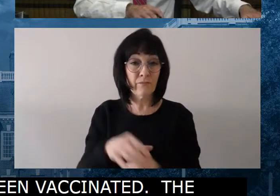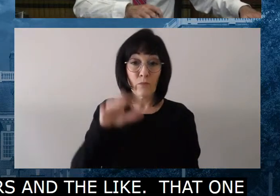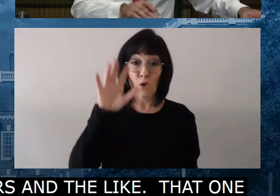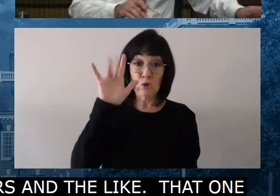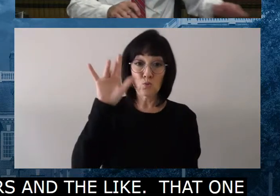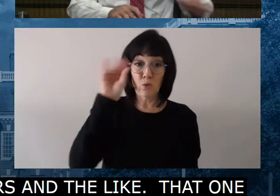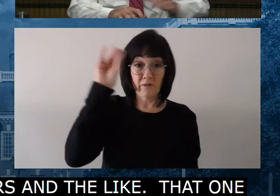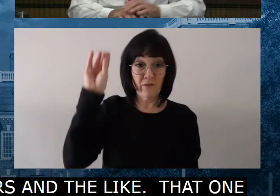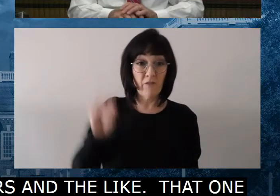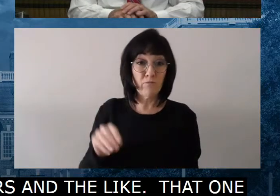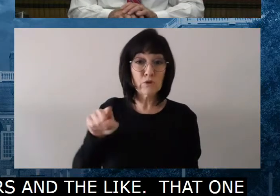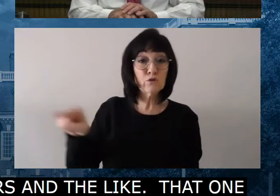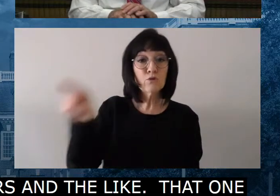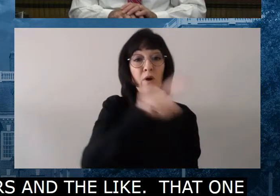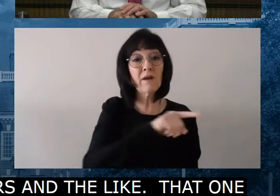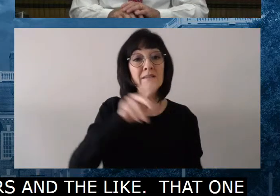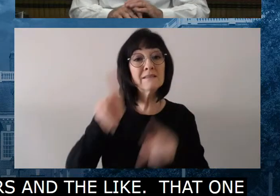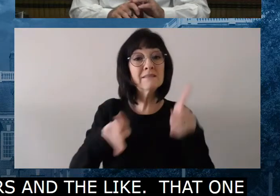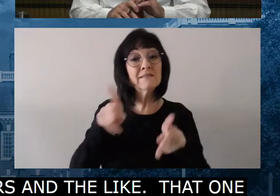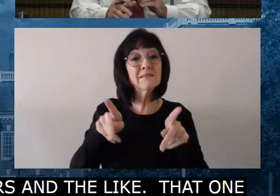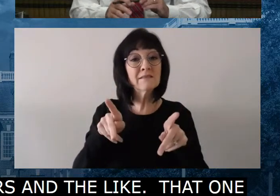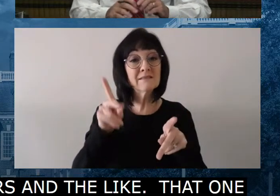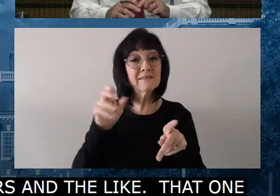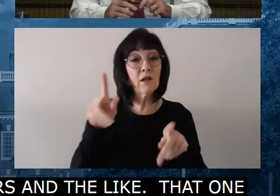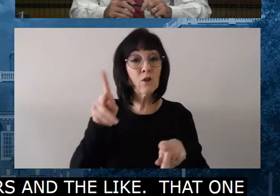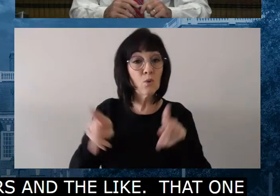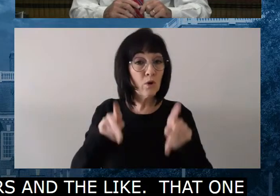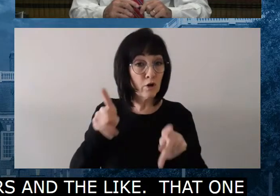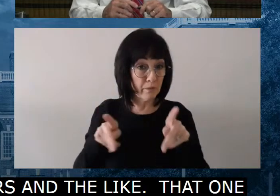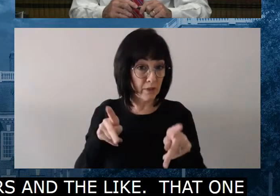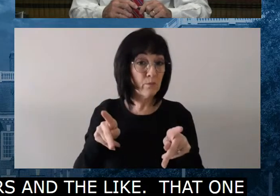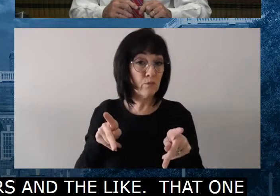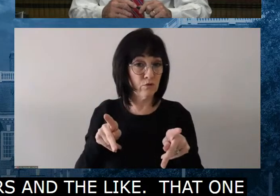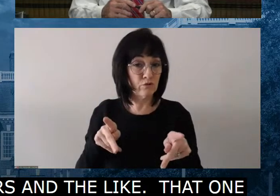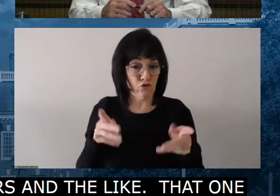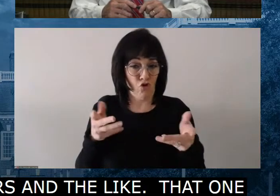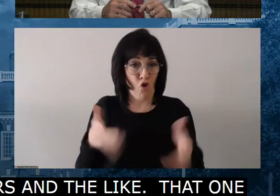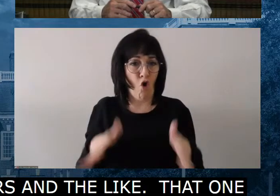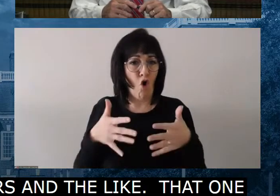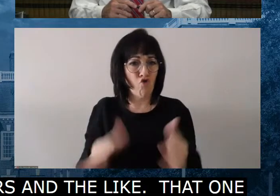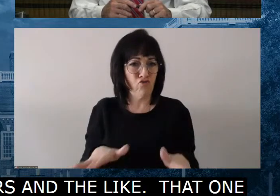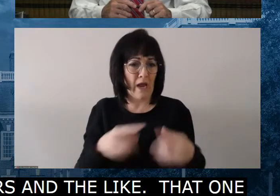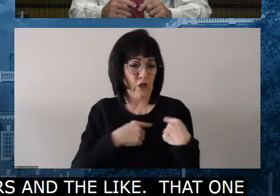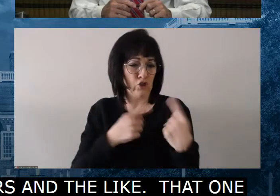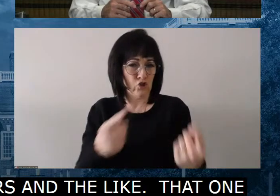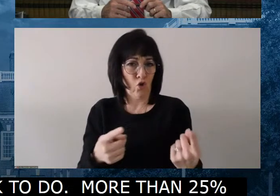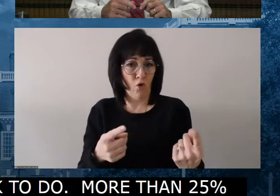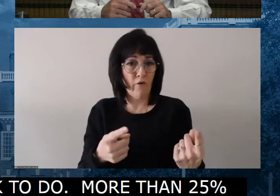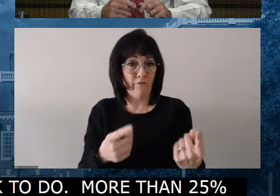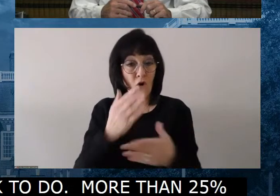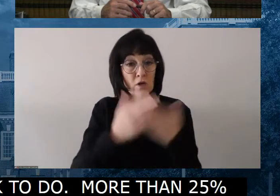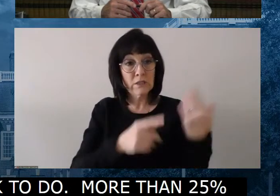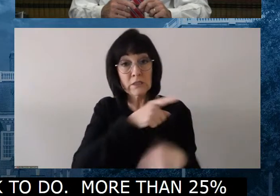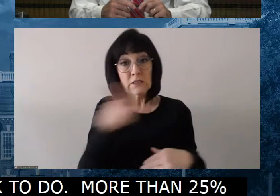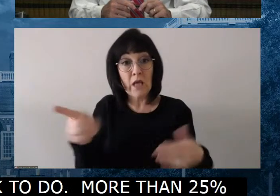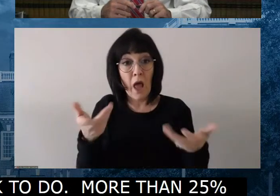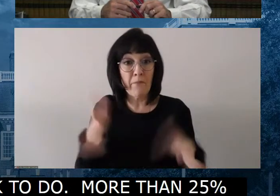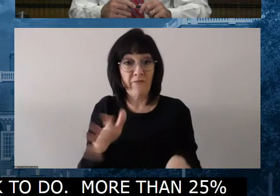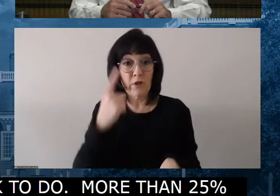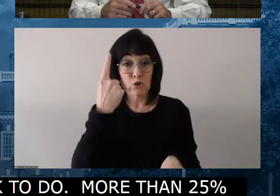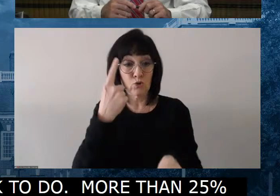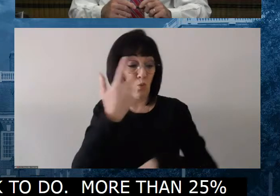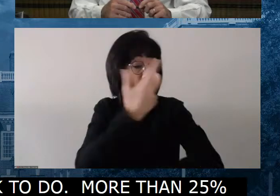than 25% have already gotten at least one dose. We've got the single dose Johnson &